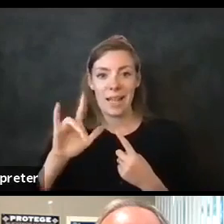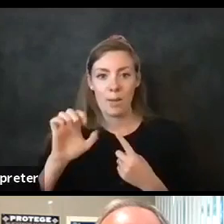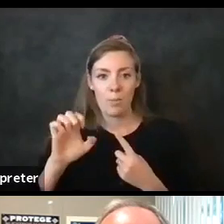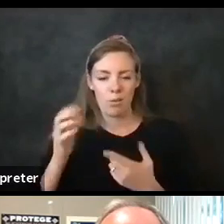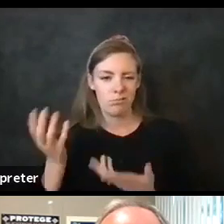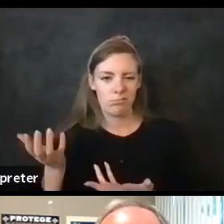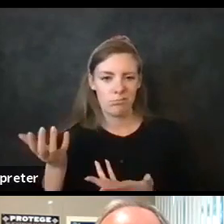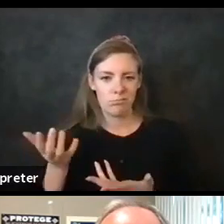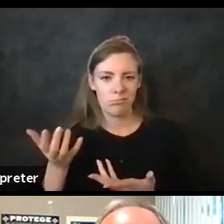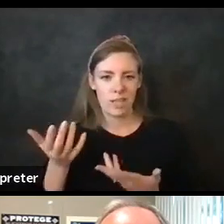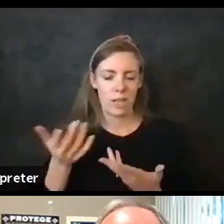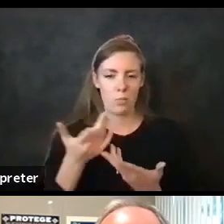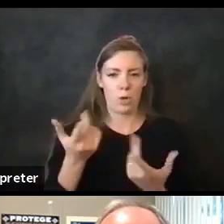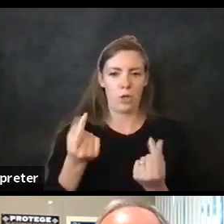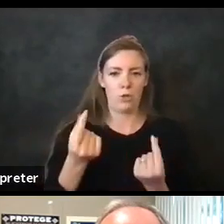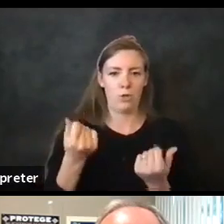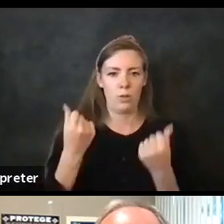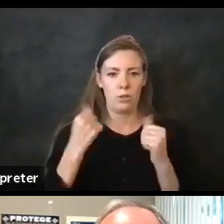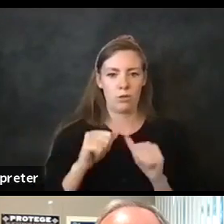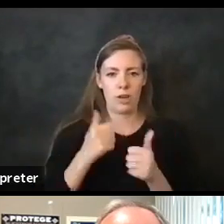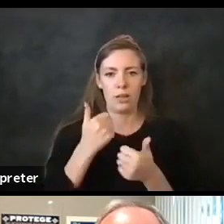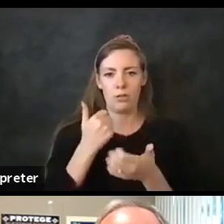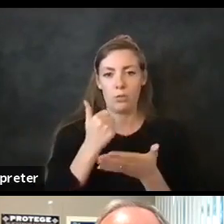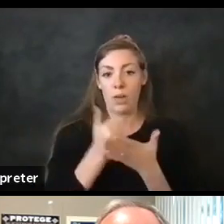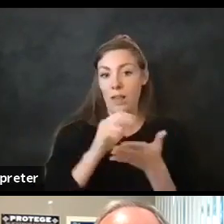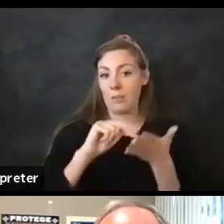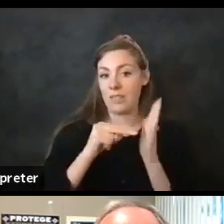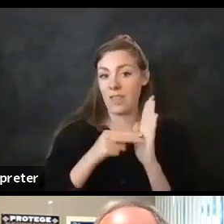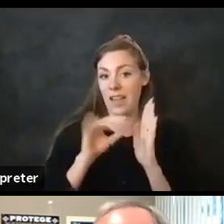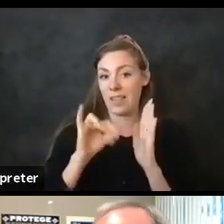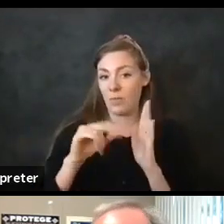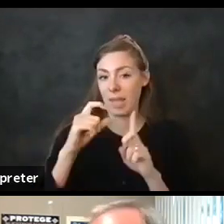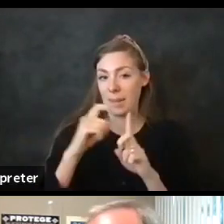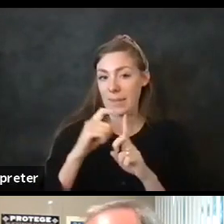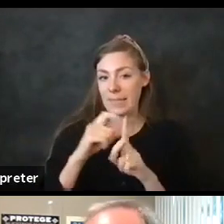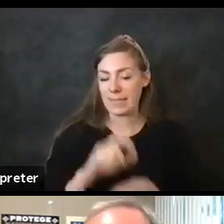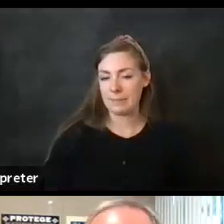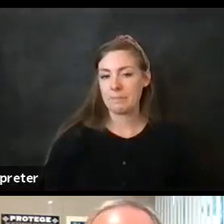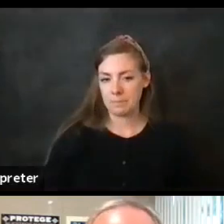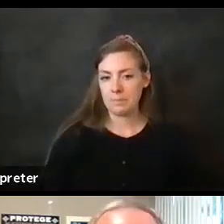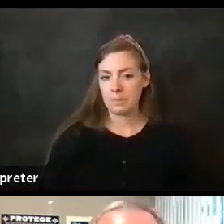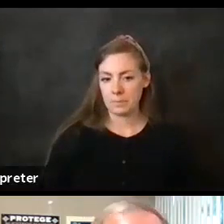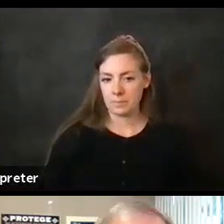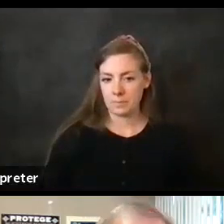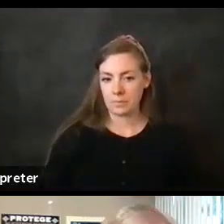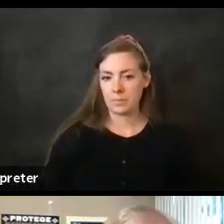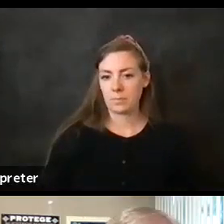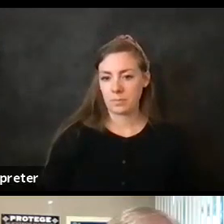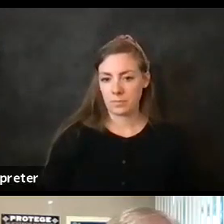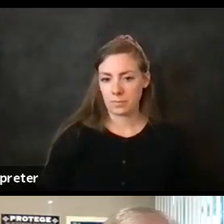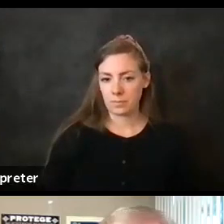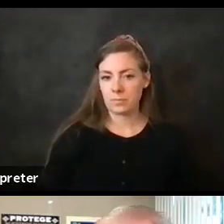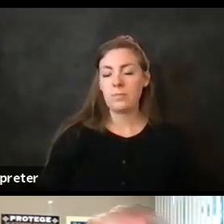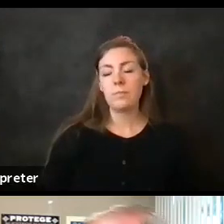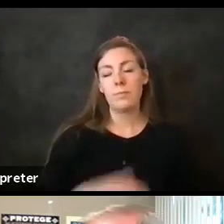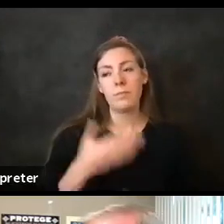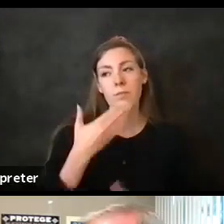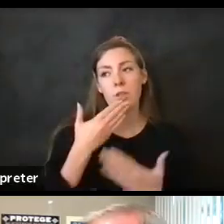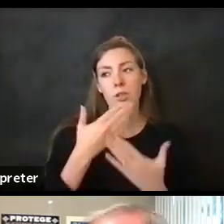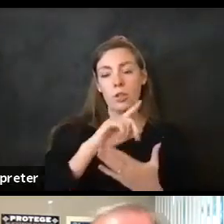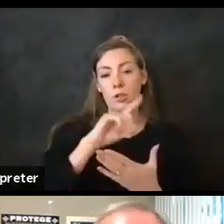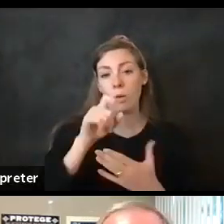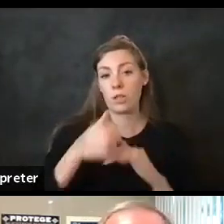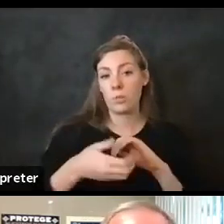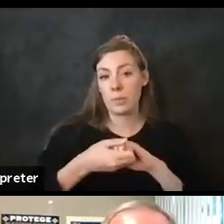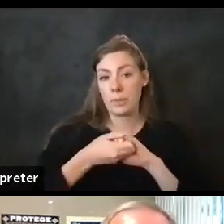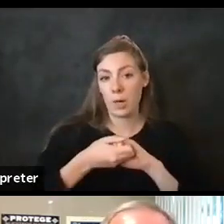to help define that? Yeah, great question. We are working with our hospital partners and